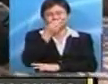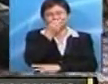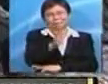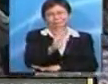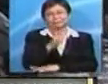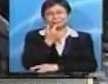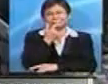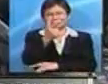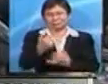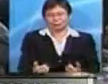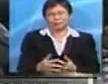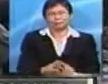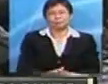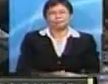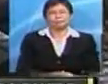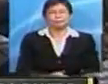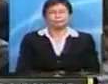one.